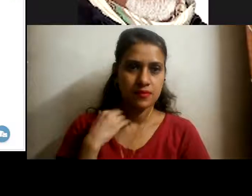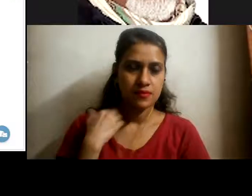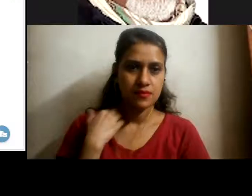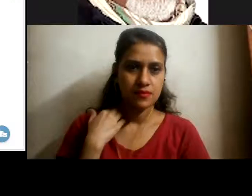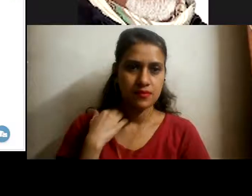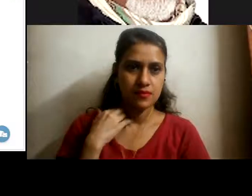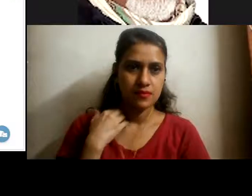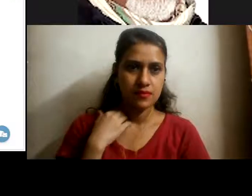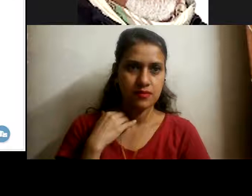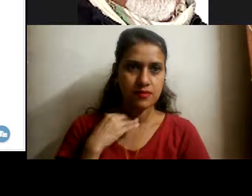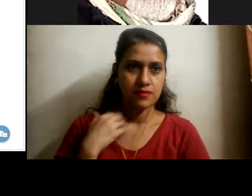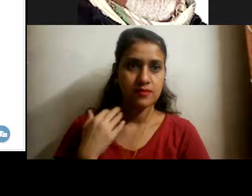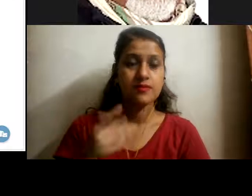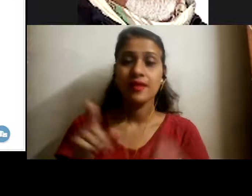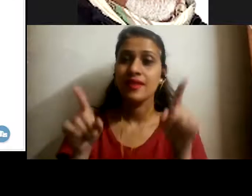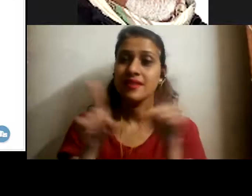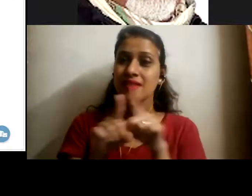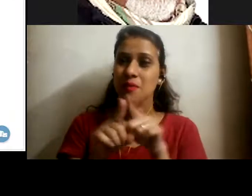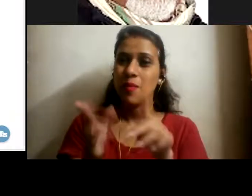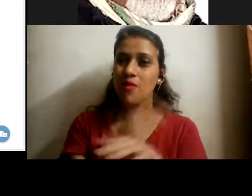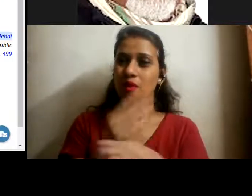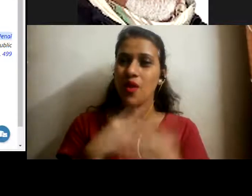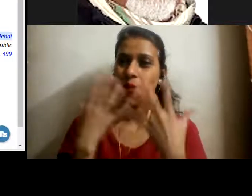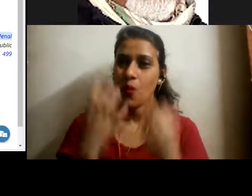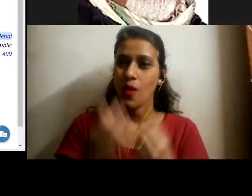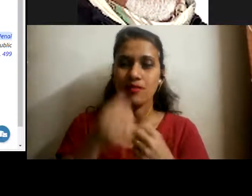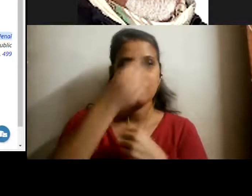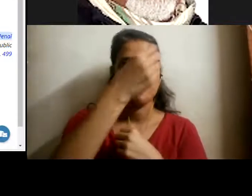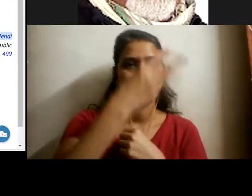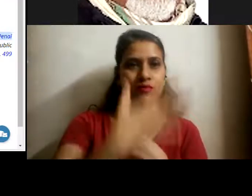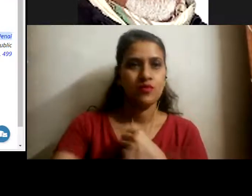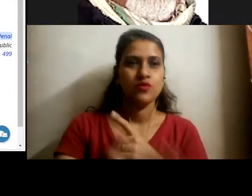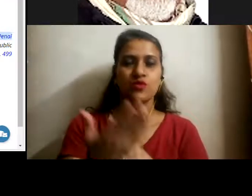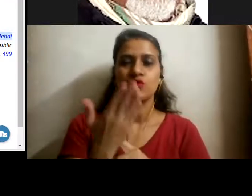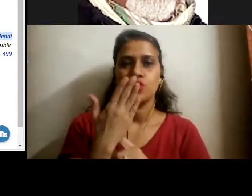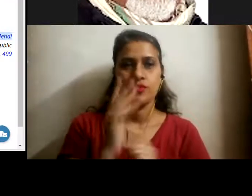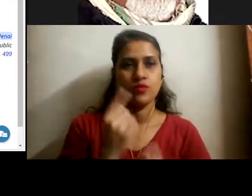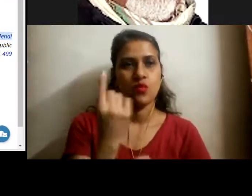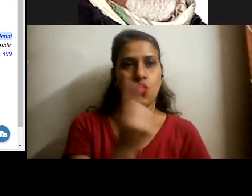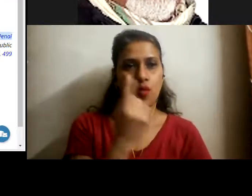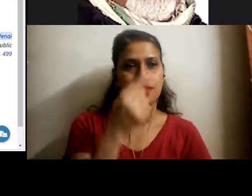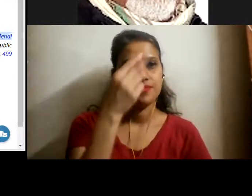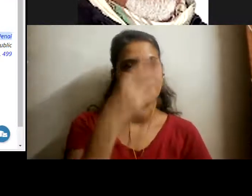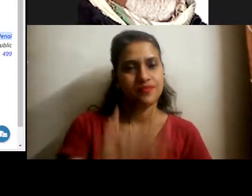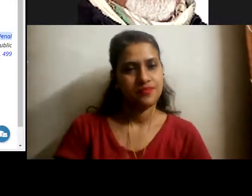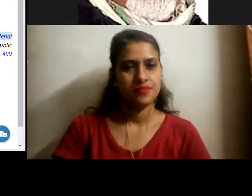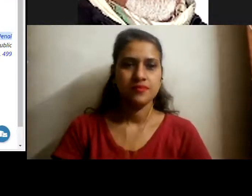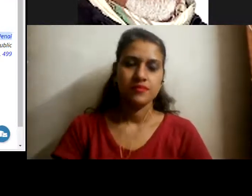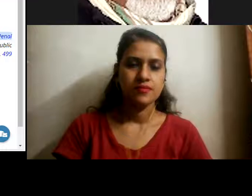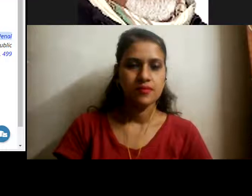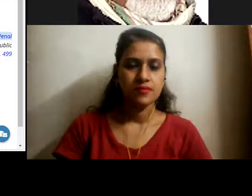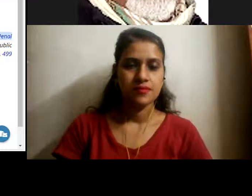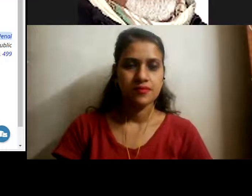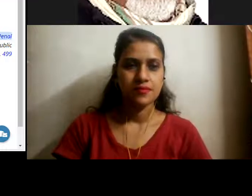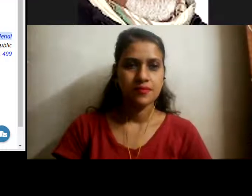So you can see similarly, whatever you want after this, you can click on only and then reset and do accordingly. You will have all the material available.